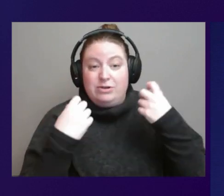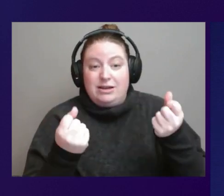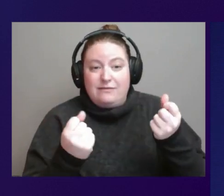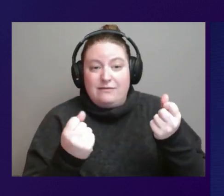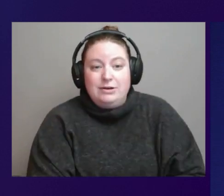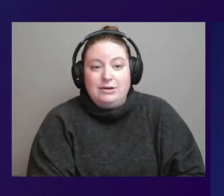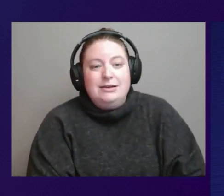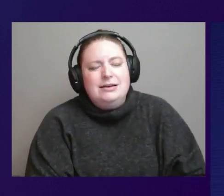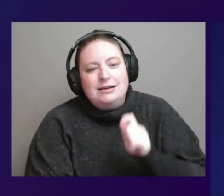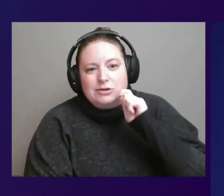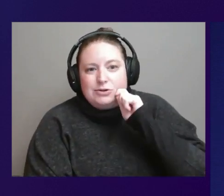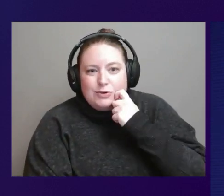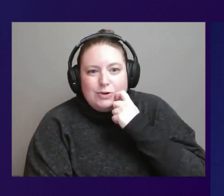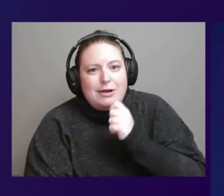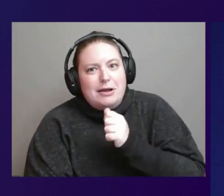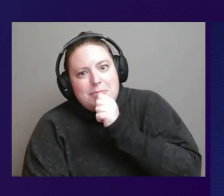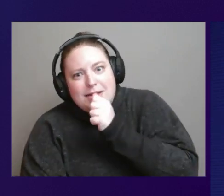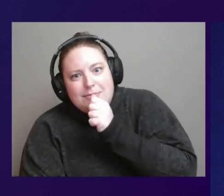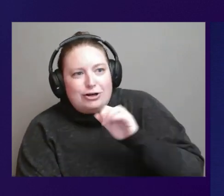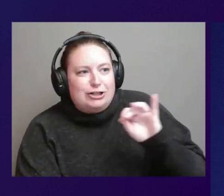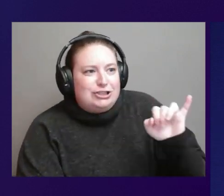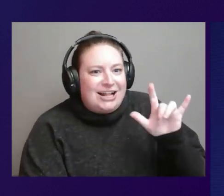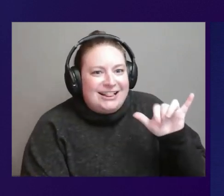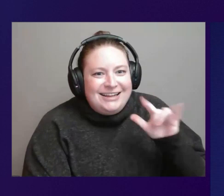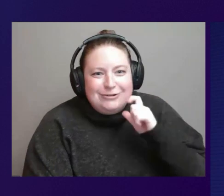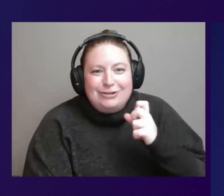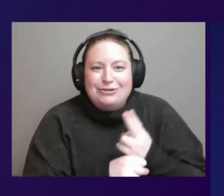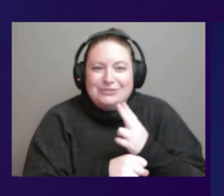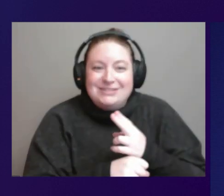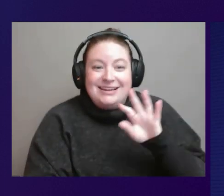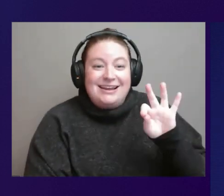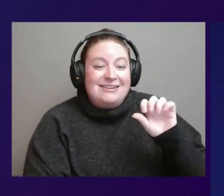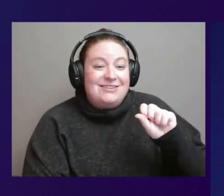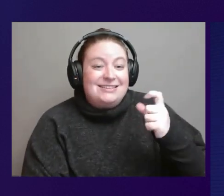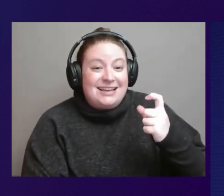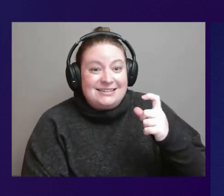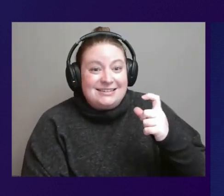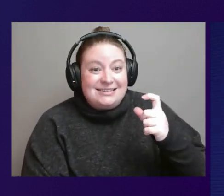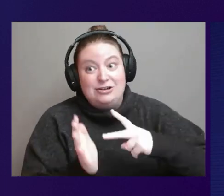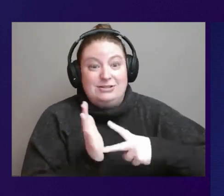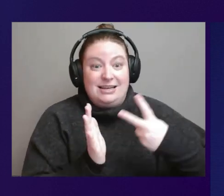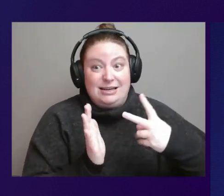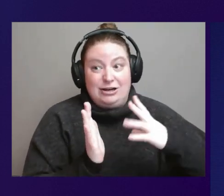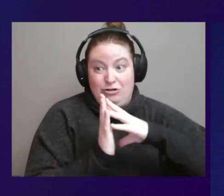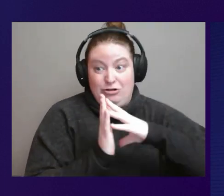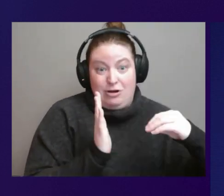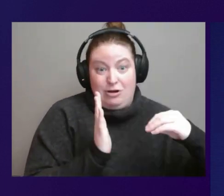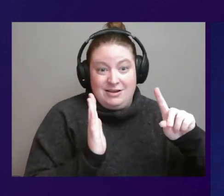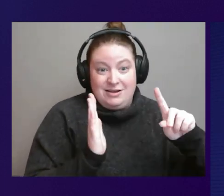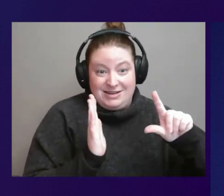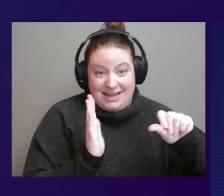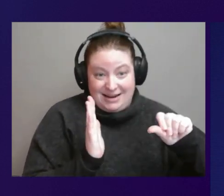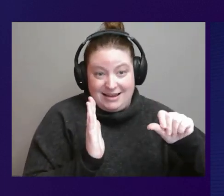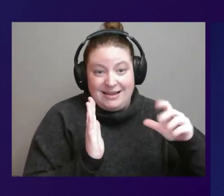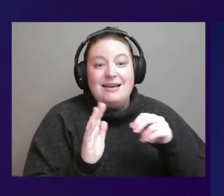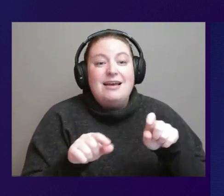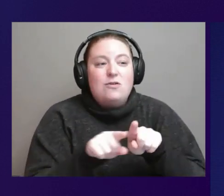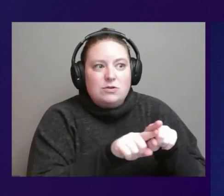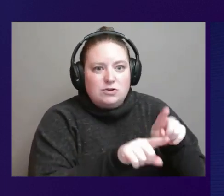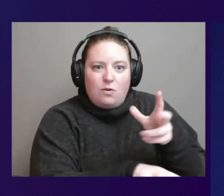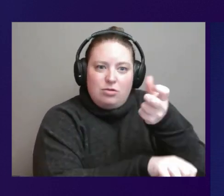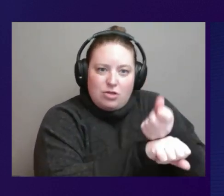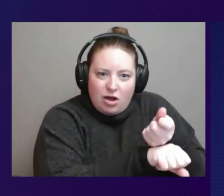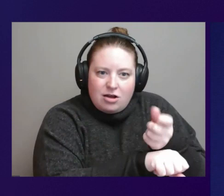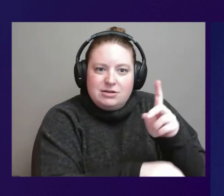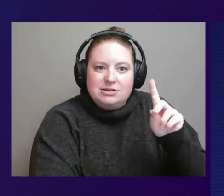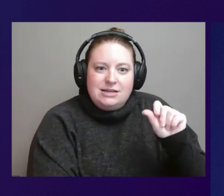of two things where we're seeing customers using FSx as their secondary copy of data, and now they're able to also lock their data with SnapBlock and